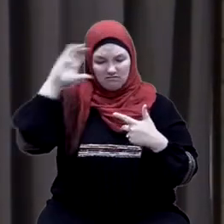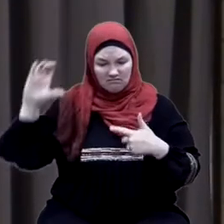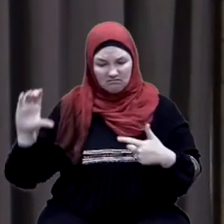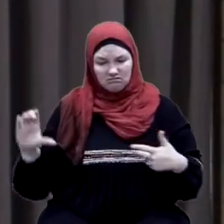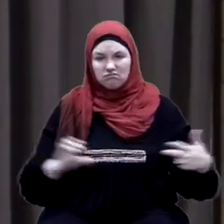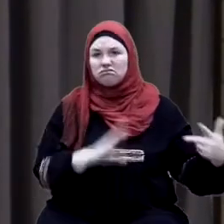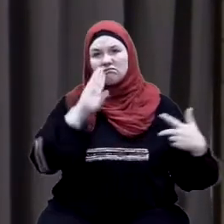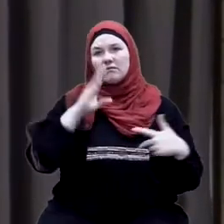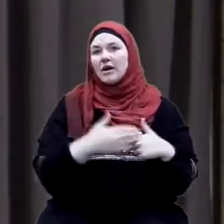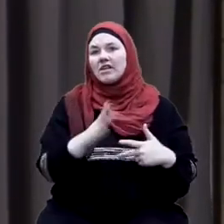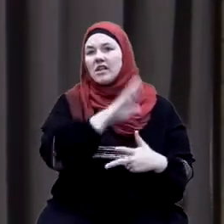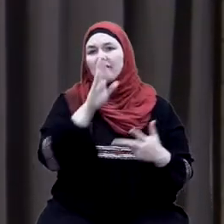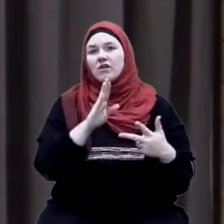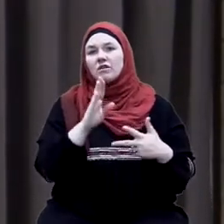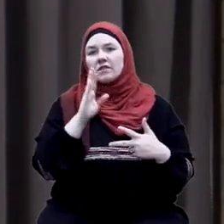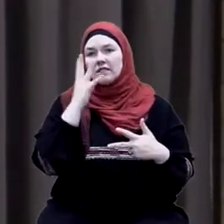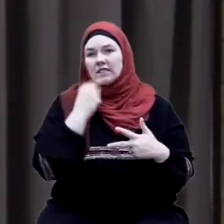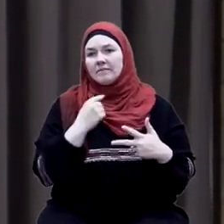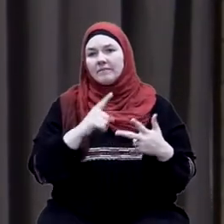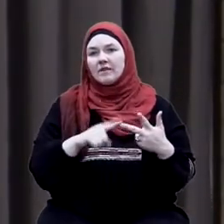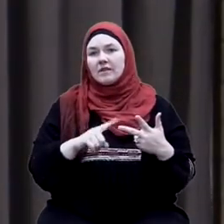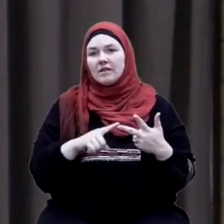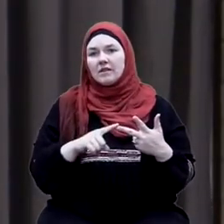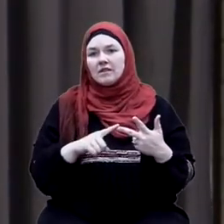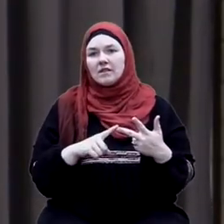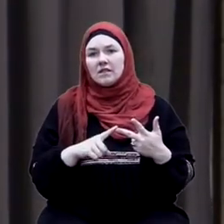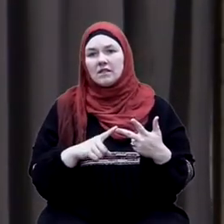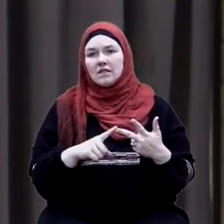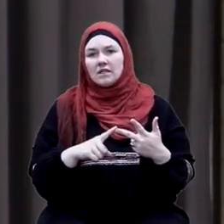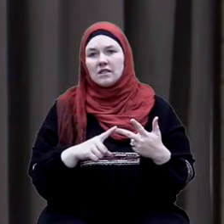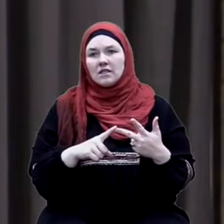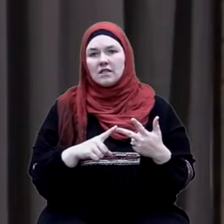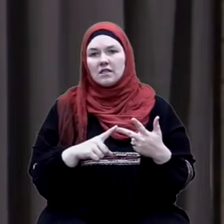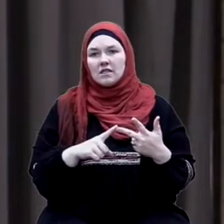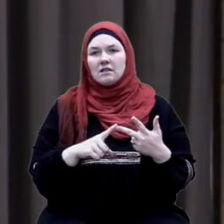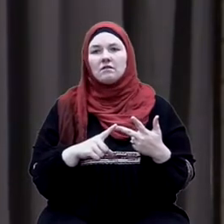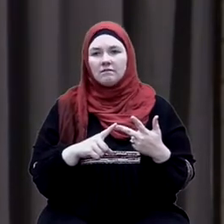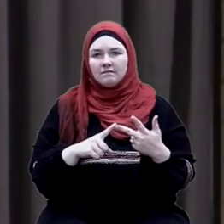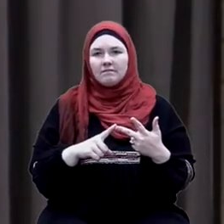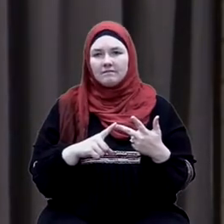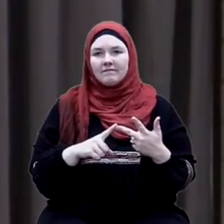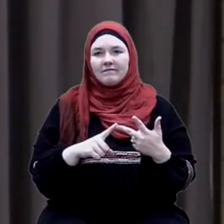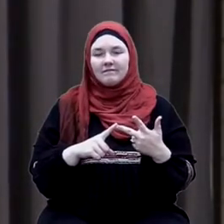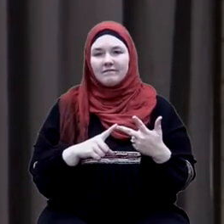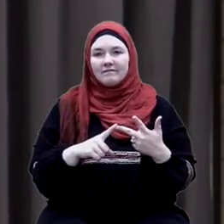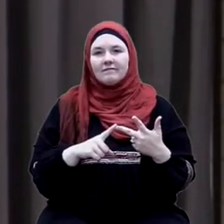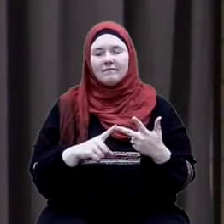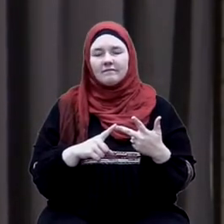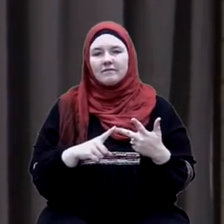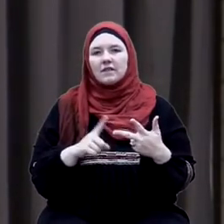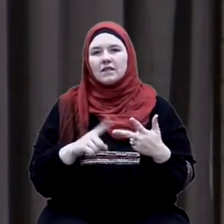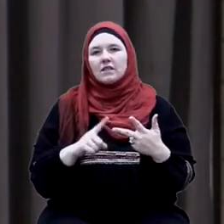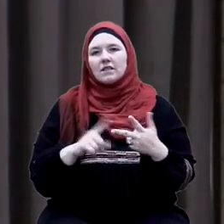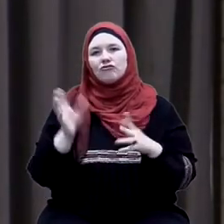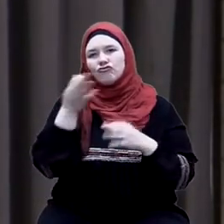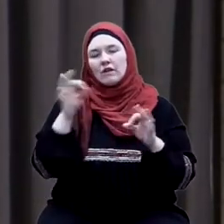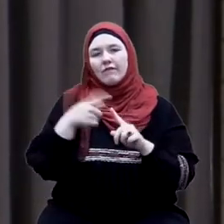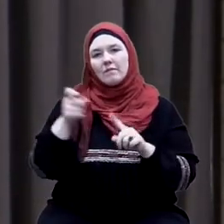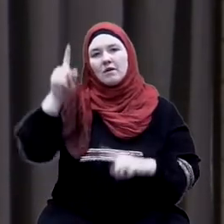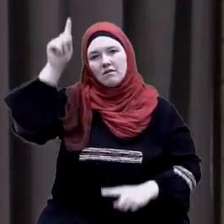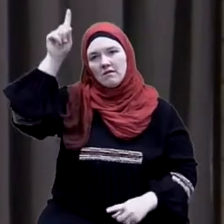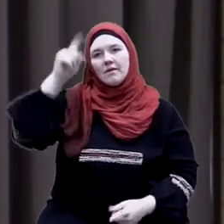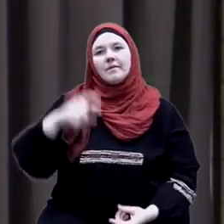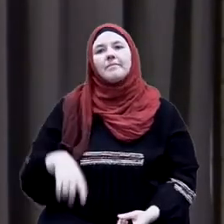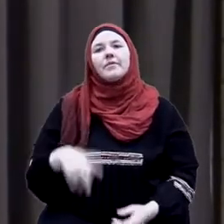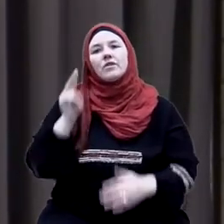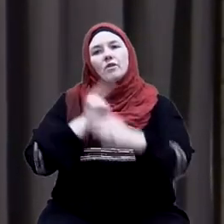and never to sleep at night. The third promised to never marry women because family distracts from Allah.